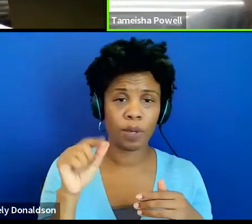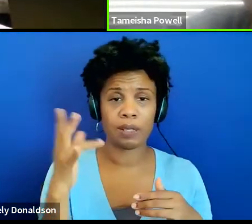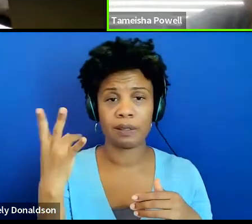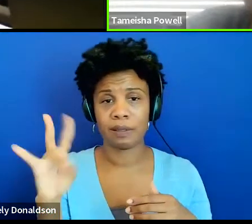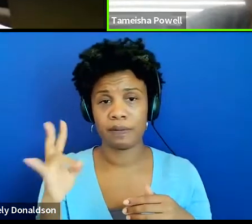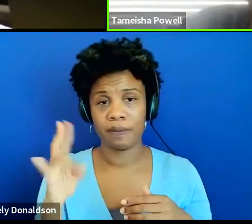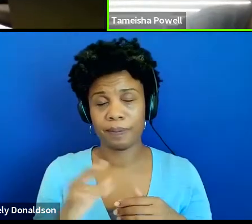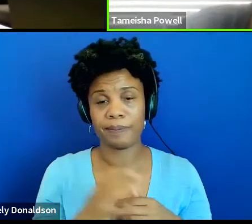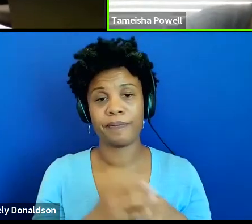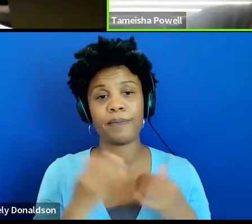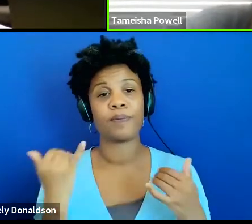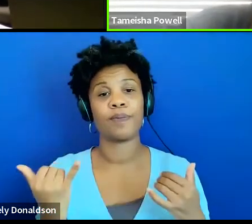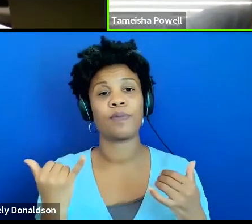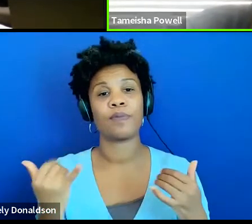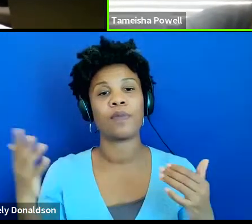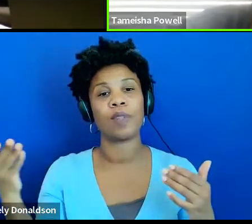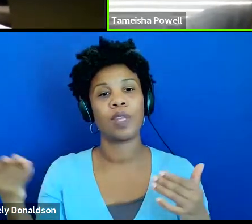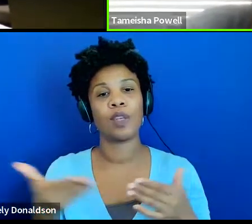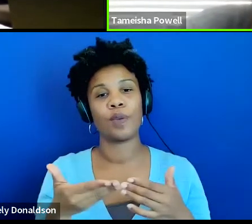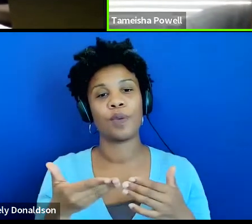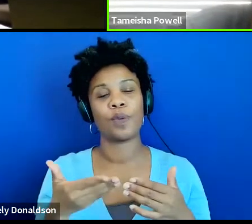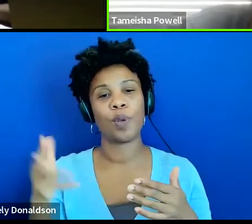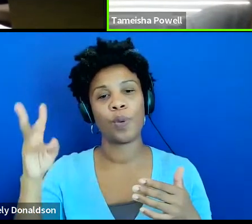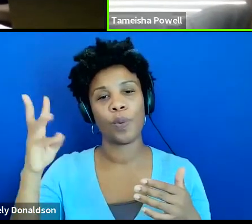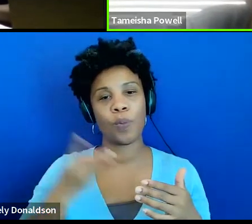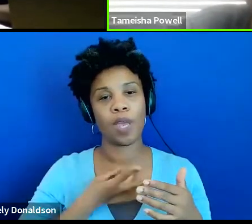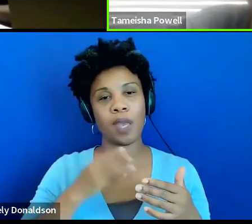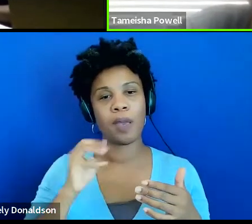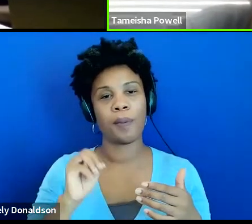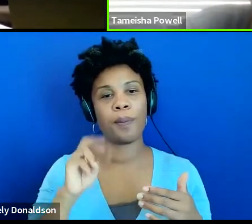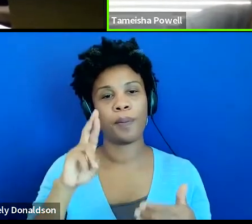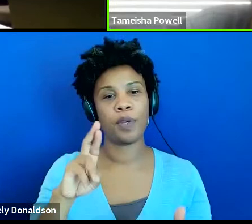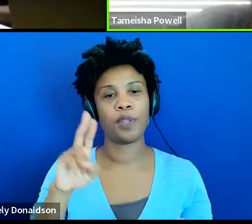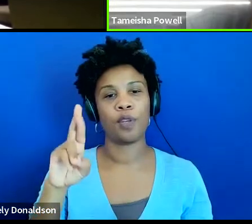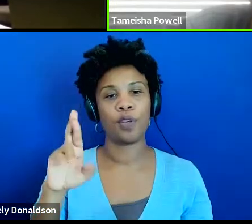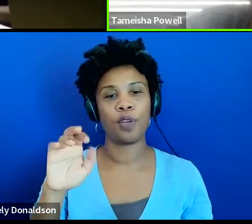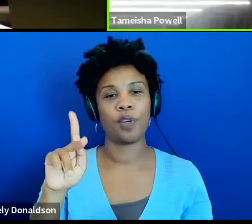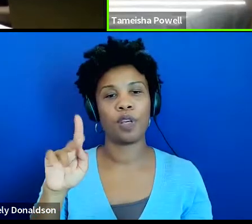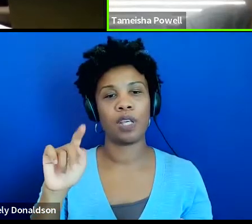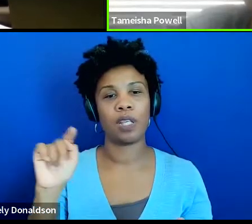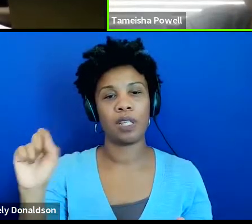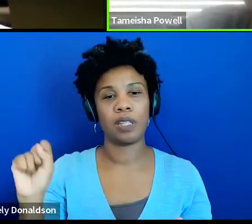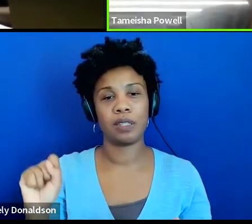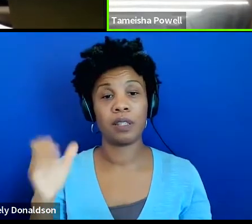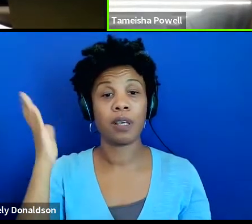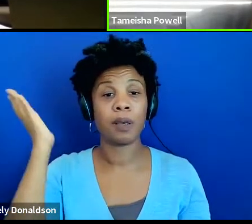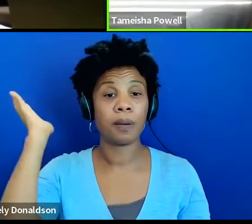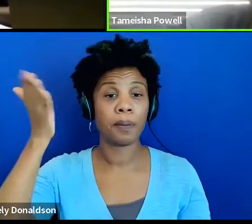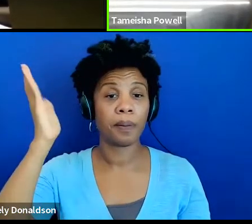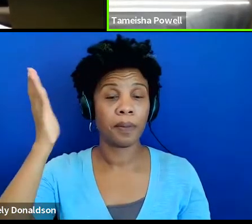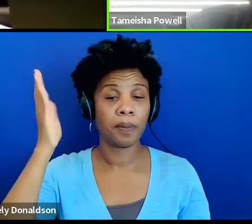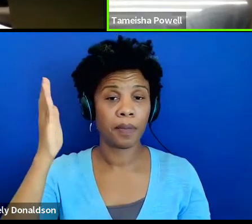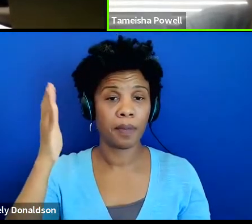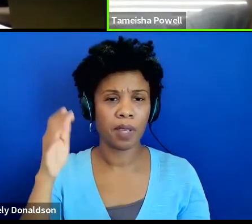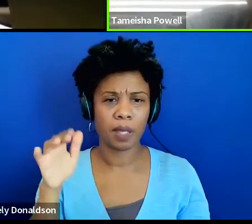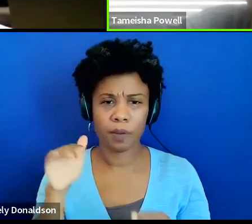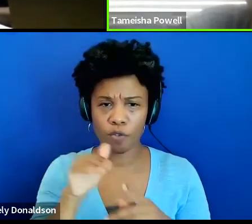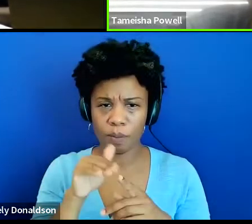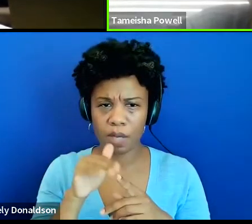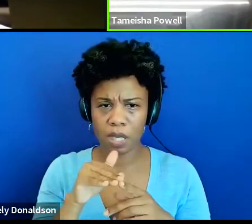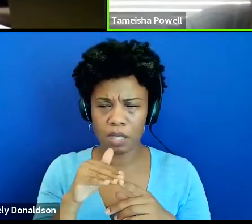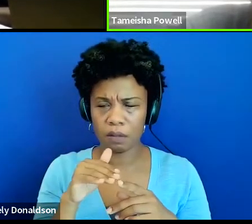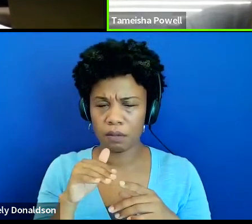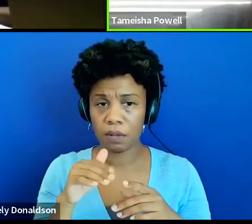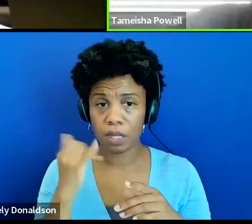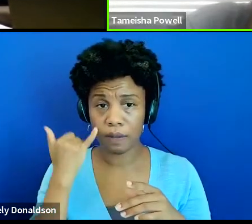This afternoon, I would like to welcome Mr. Ricketts, who will be doing his presentation. Let me just remind us of the topic, if we